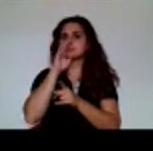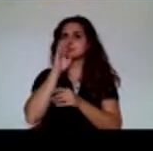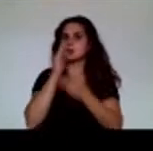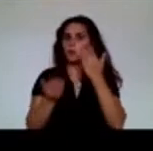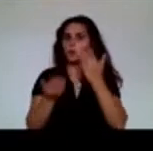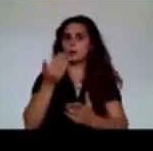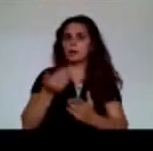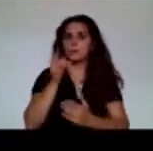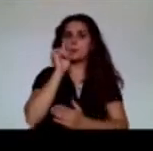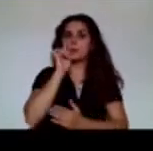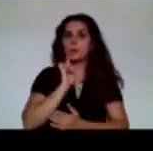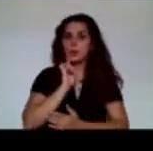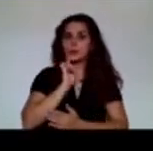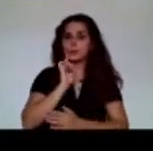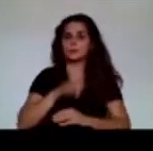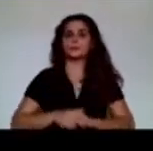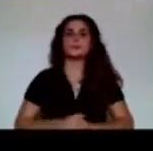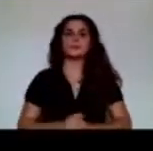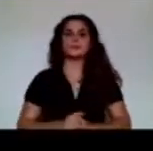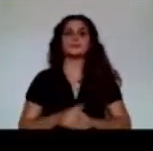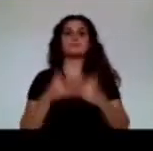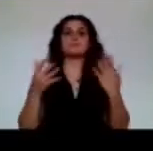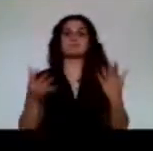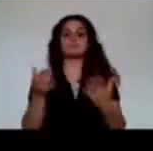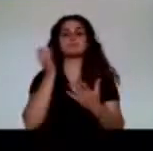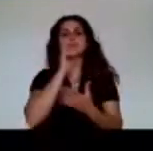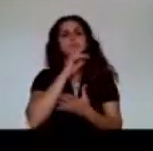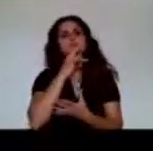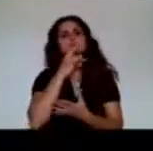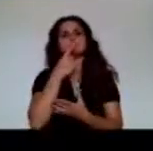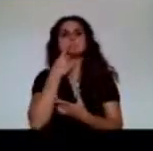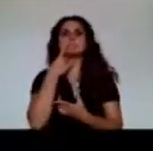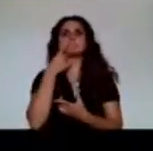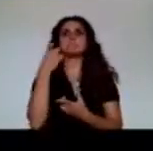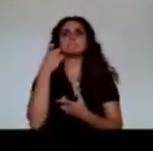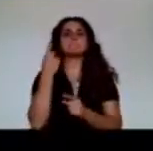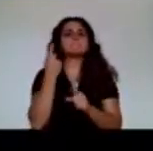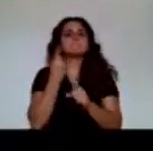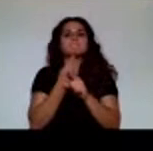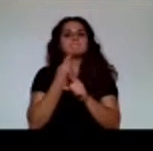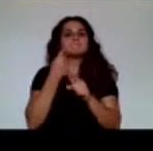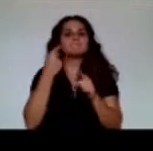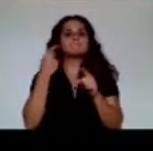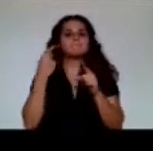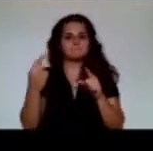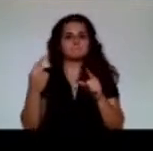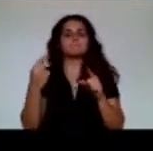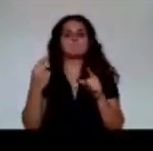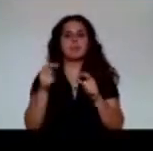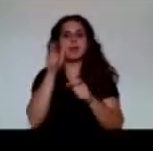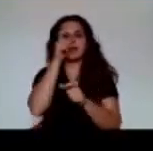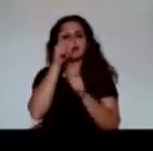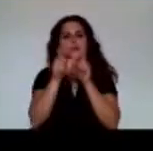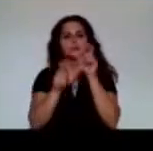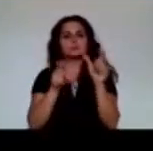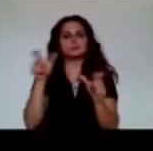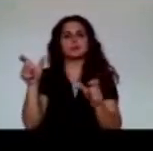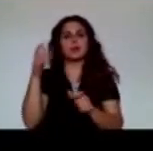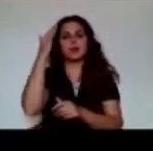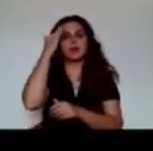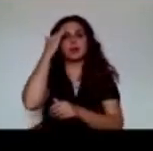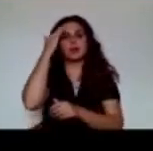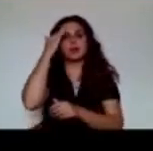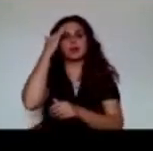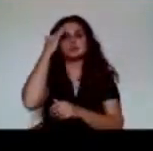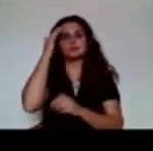female attendees. So then we can ask the question, why is it that people tend to